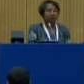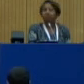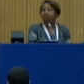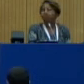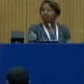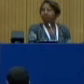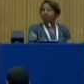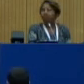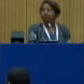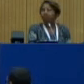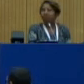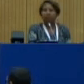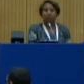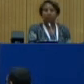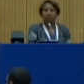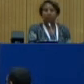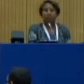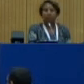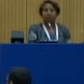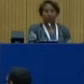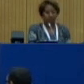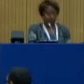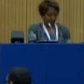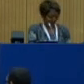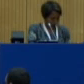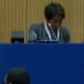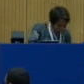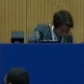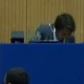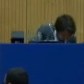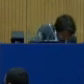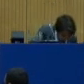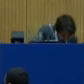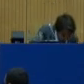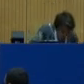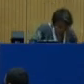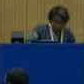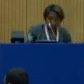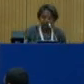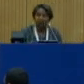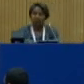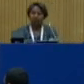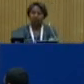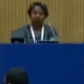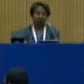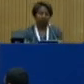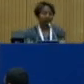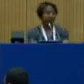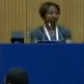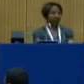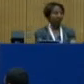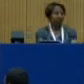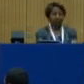children from preschool to the elementary school, and we are still faced with some challenges such as parents' decision to